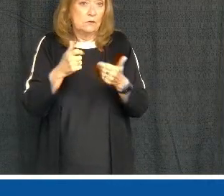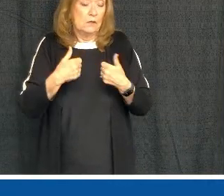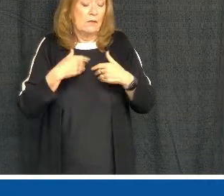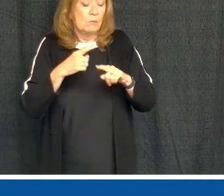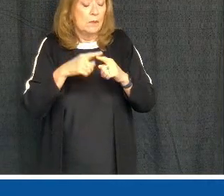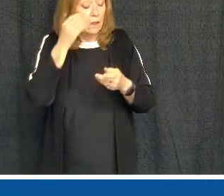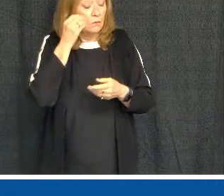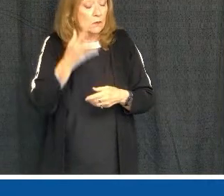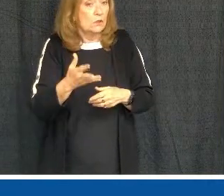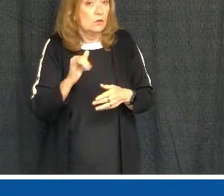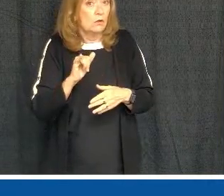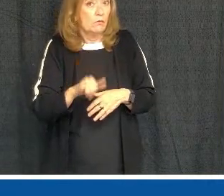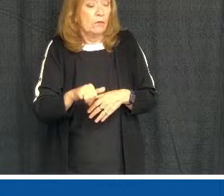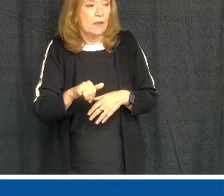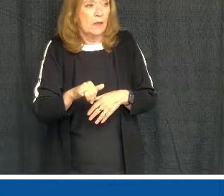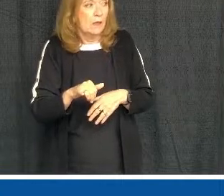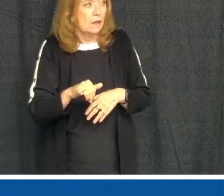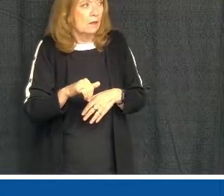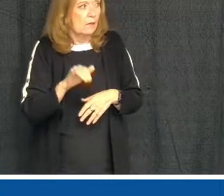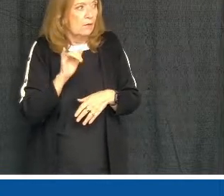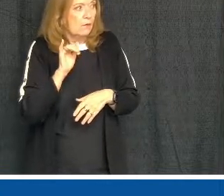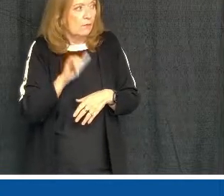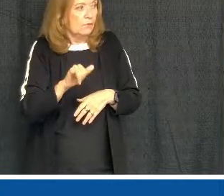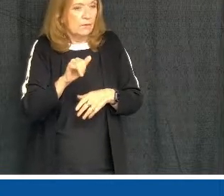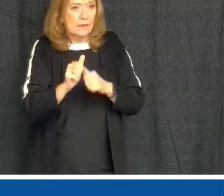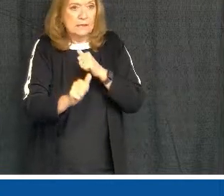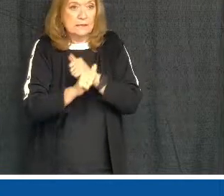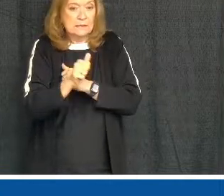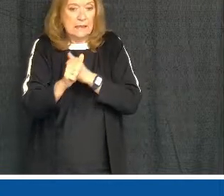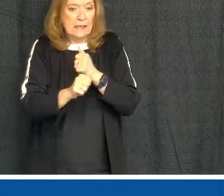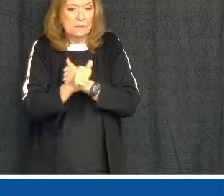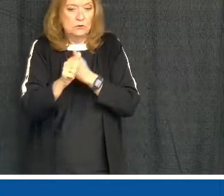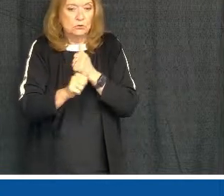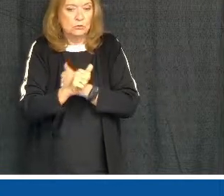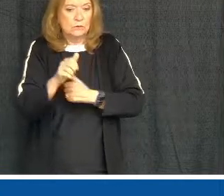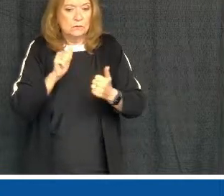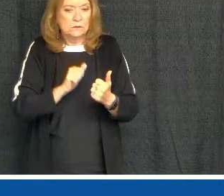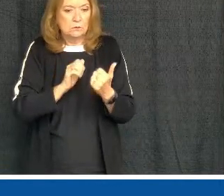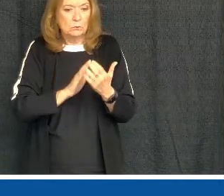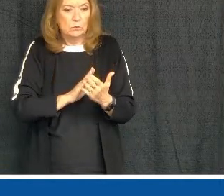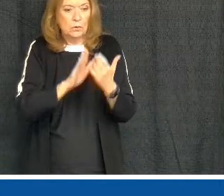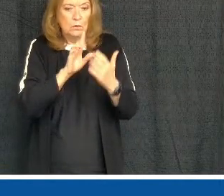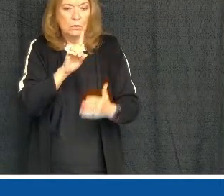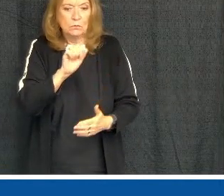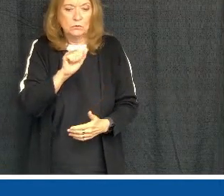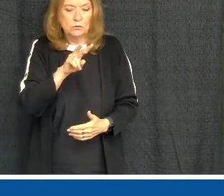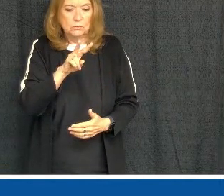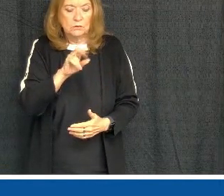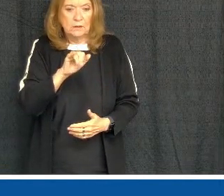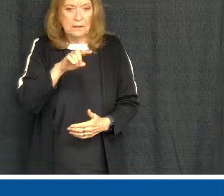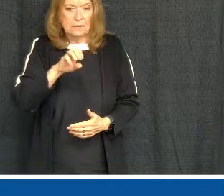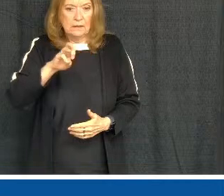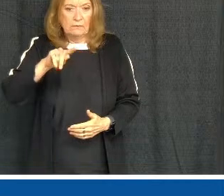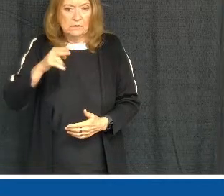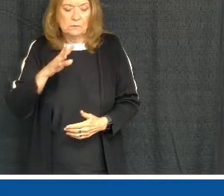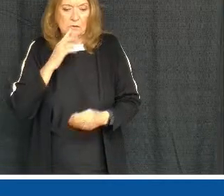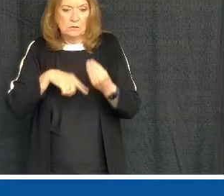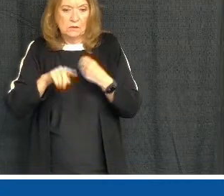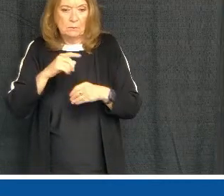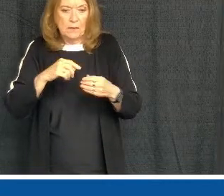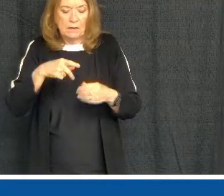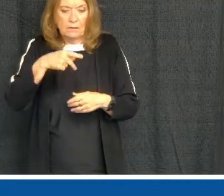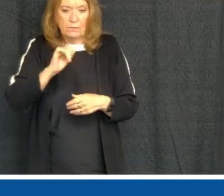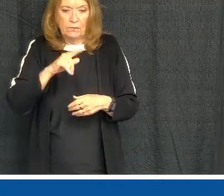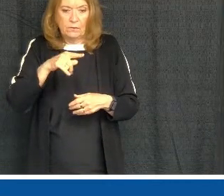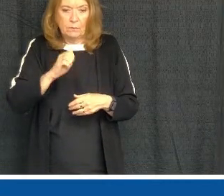let you know that that dangerous approach that David Smith had spoke on about the pipe being punched